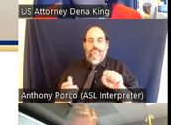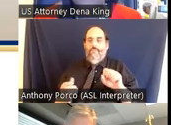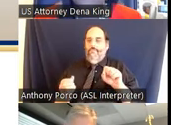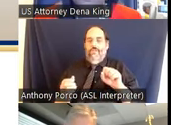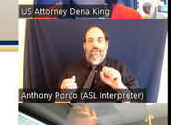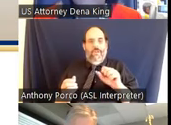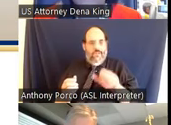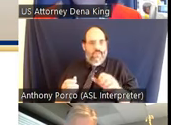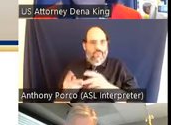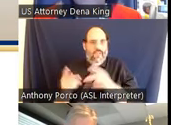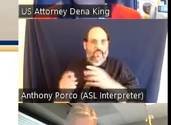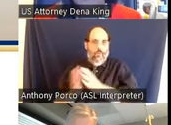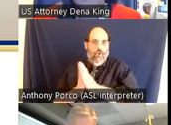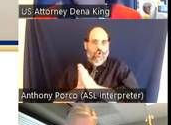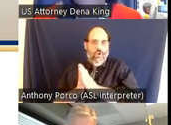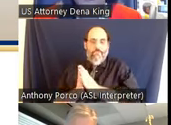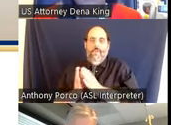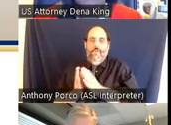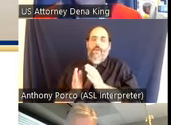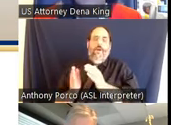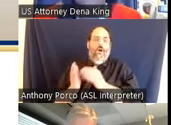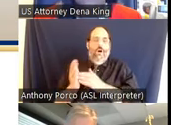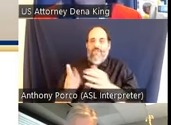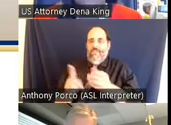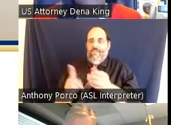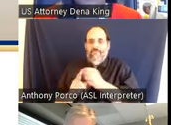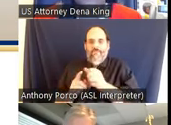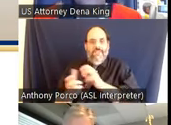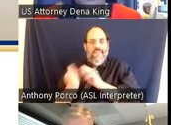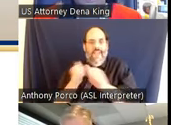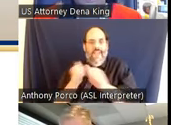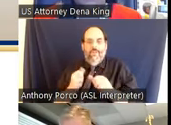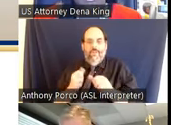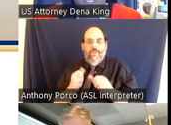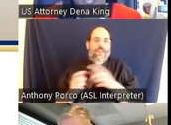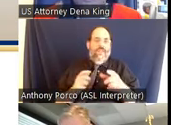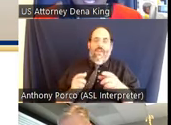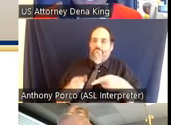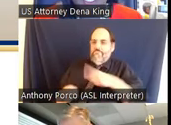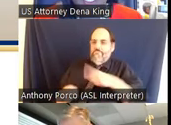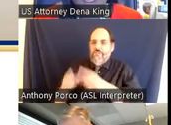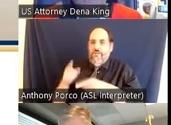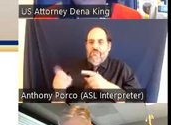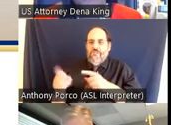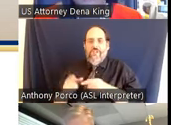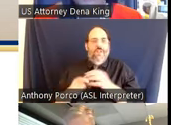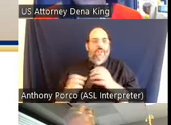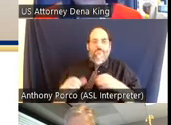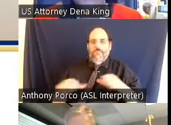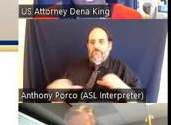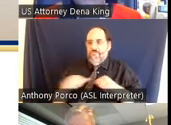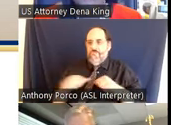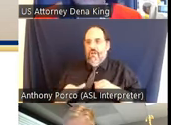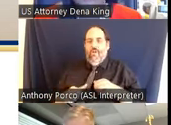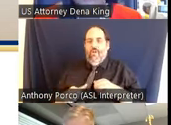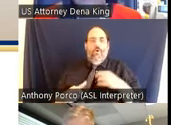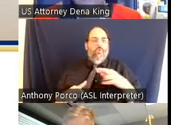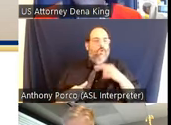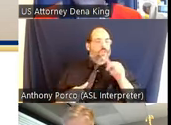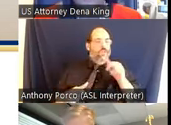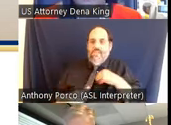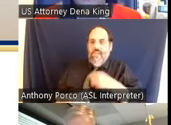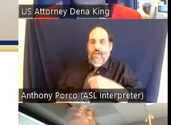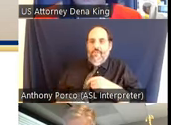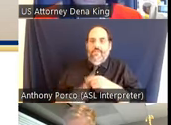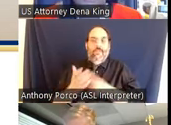and individuals of the Sikh community have been the victims of racial slurs, aggression, religious intolerance, and